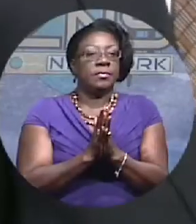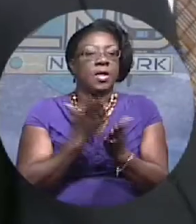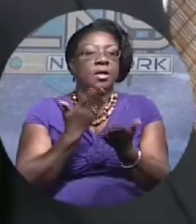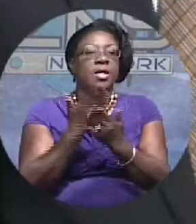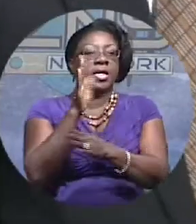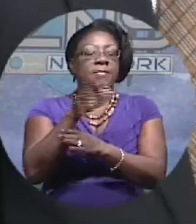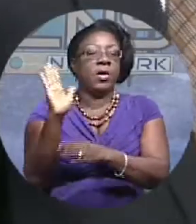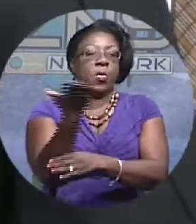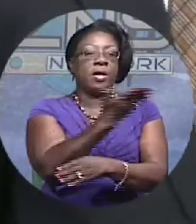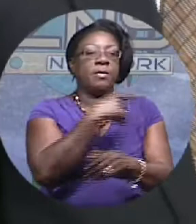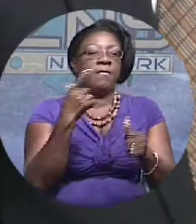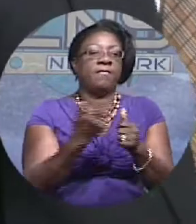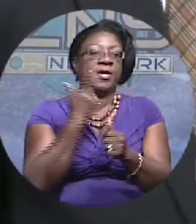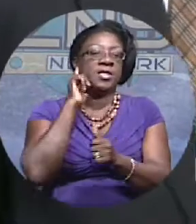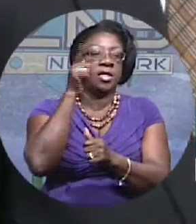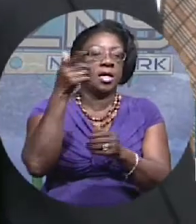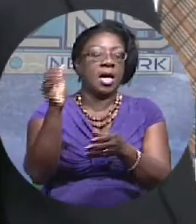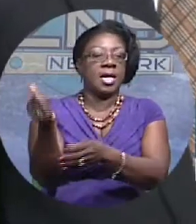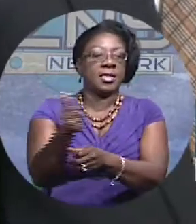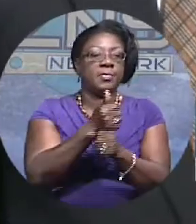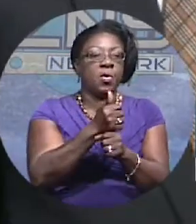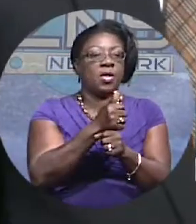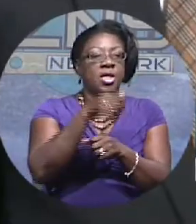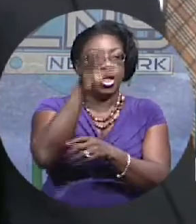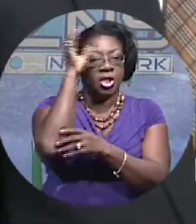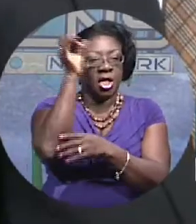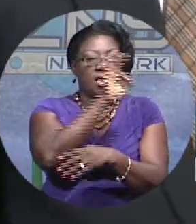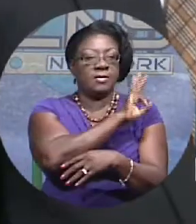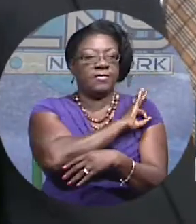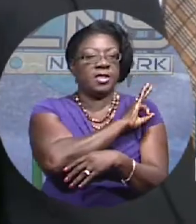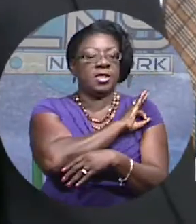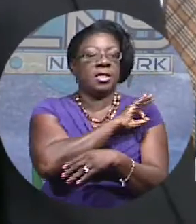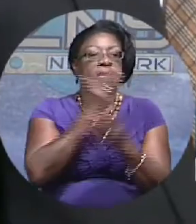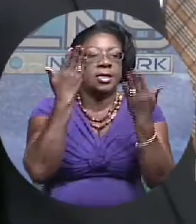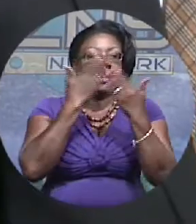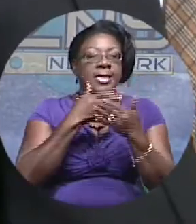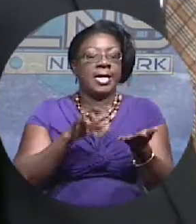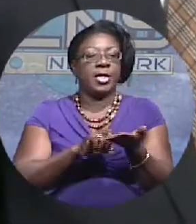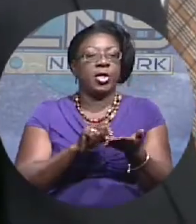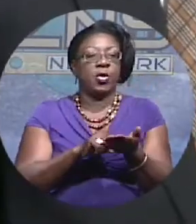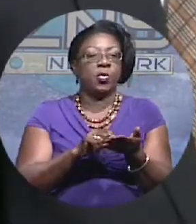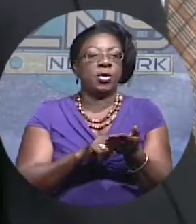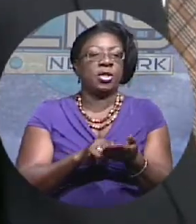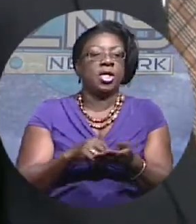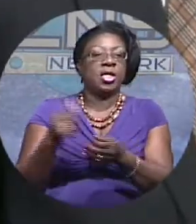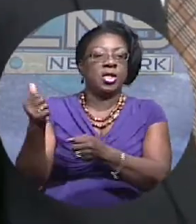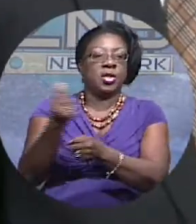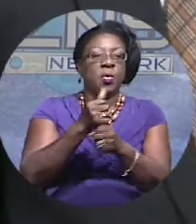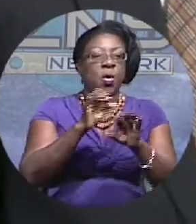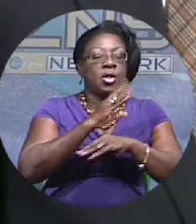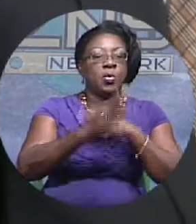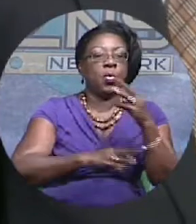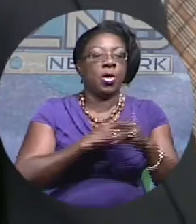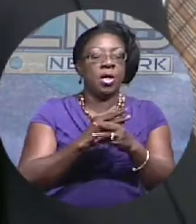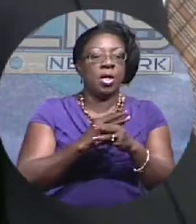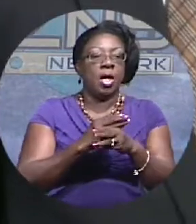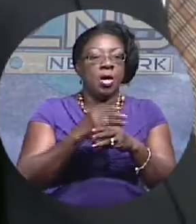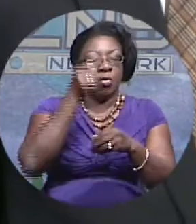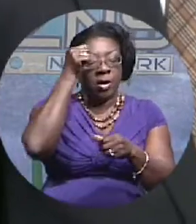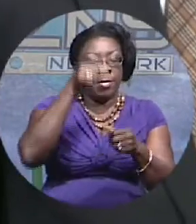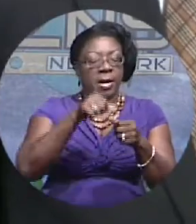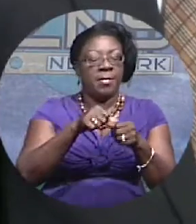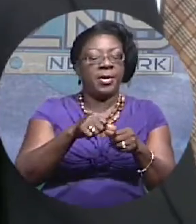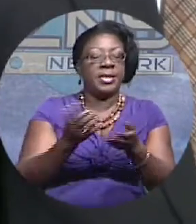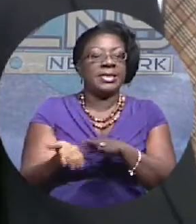Good evening and welcome to your first look at sports. I'm Charles Fisher. We begin tonight with sad news. Track and field world mourning the loss of legendary coach Errol Bodie out of Grand